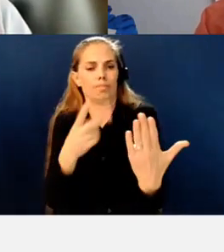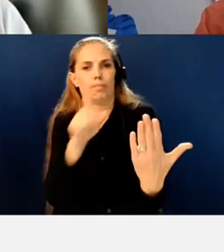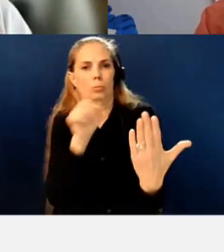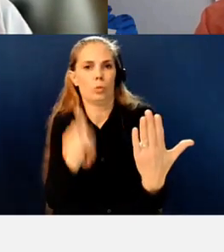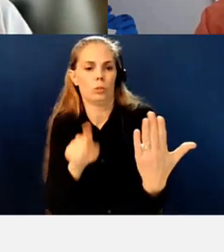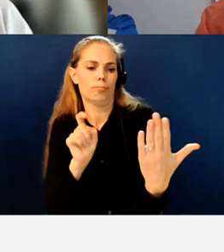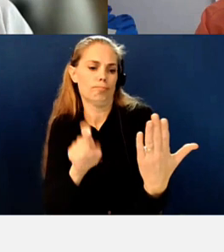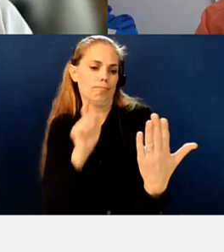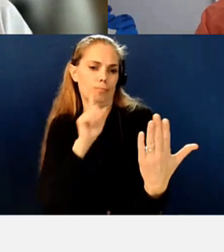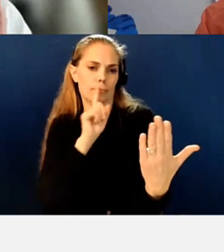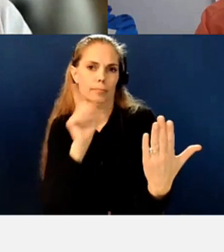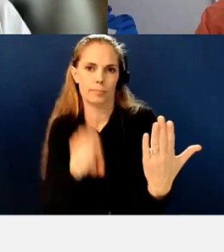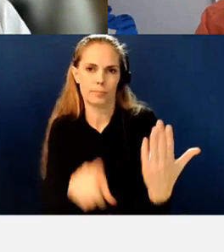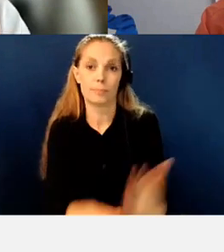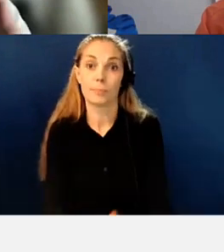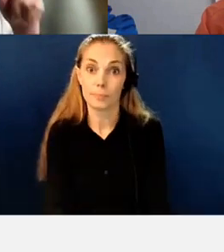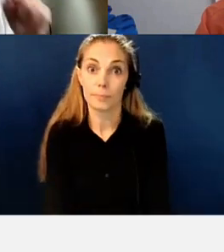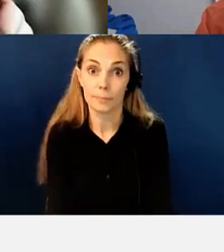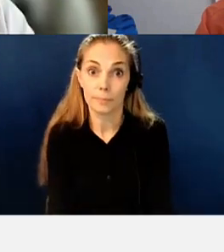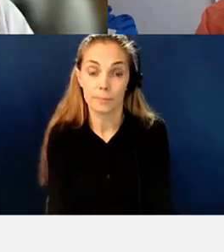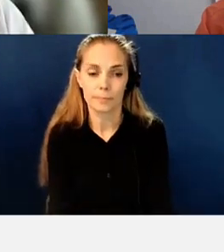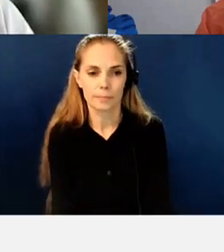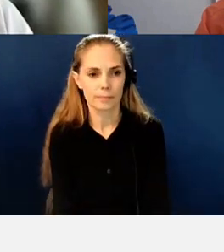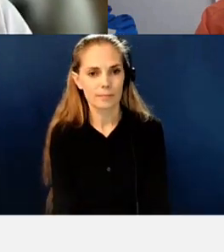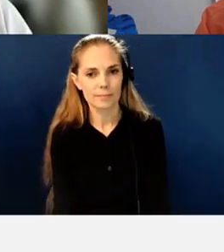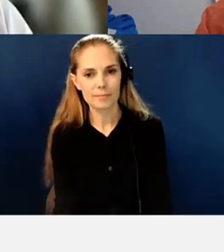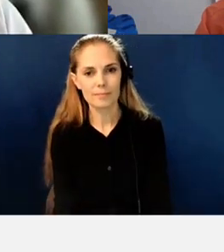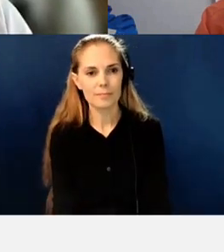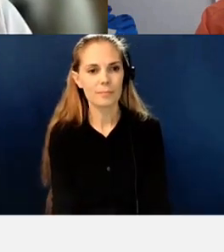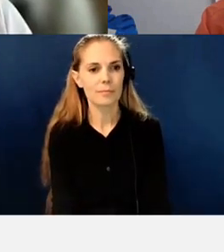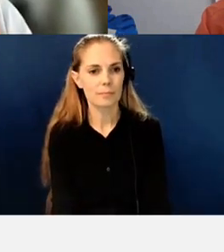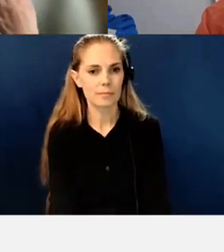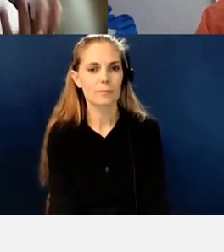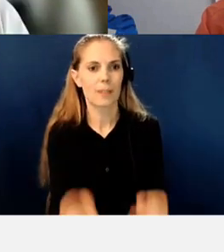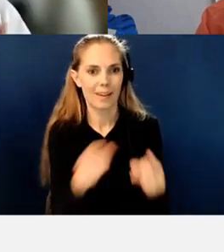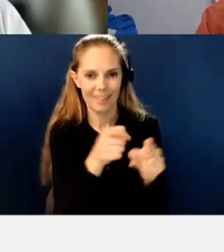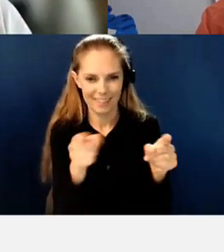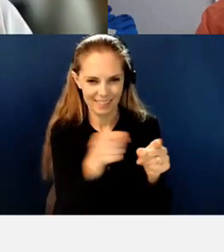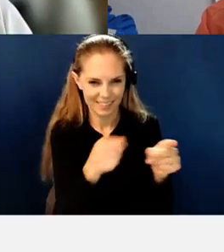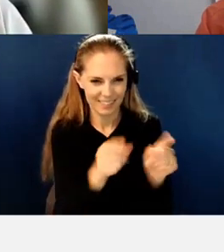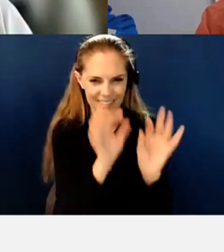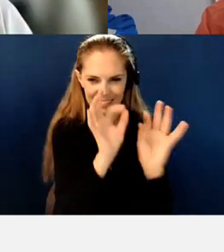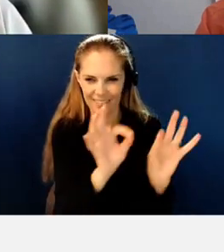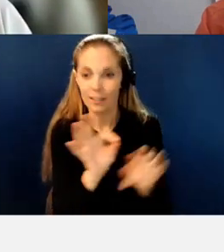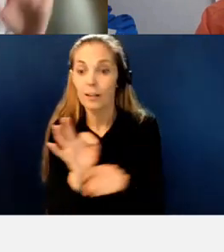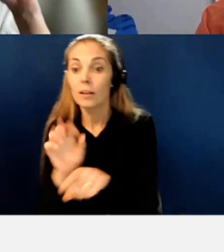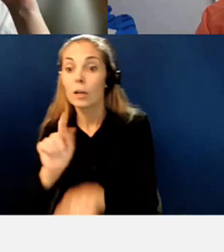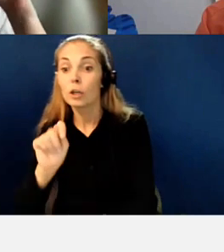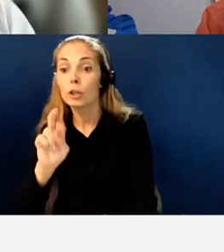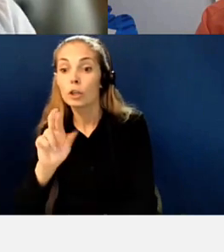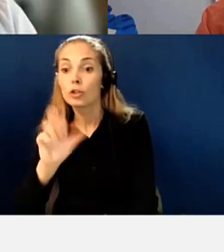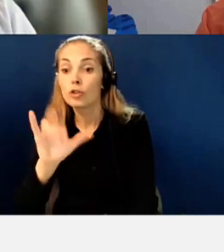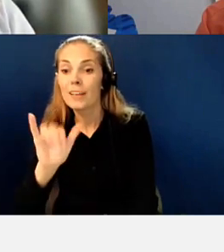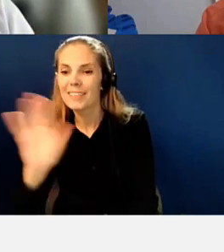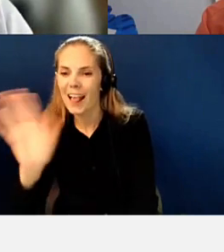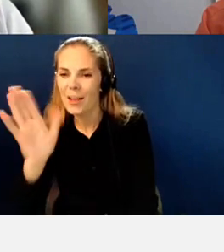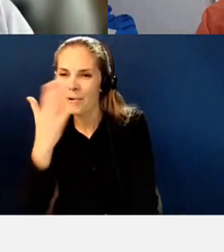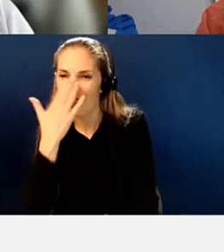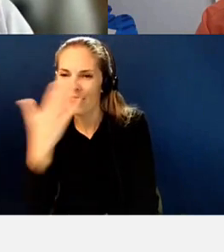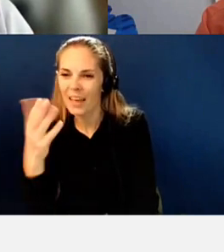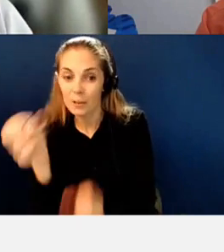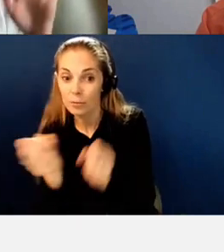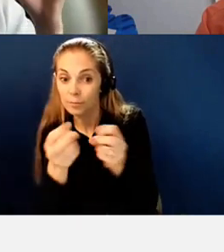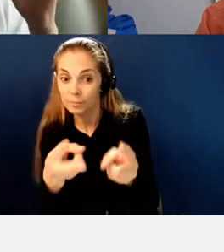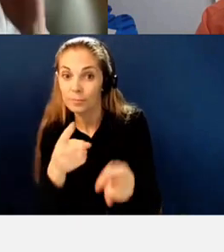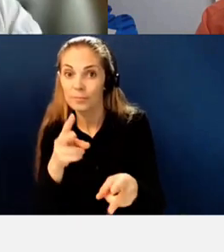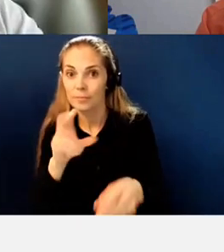posted. And as we are doing that, I'm going to say hello and thank you to Tracy, who posted the link in the chat. Thank you, Tracy.